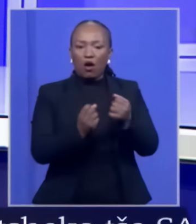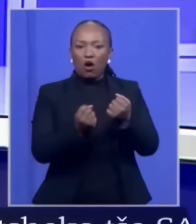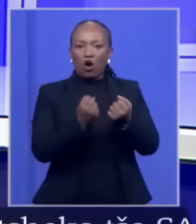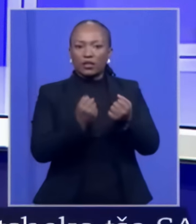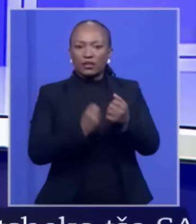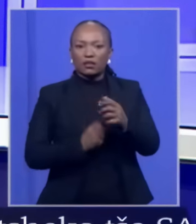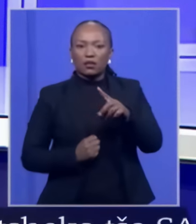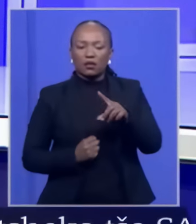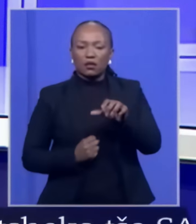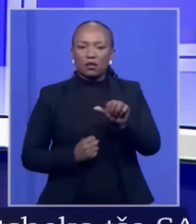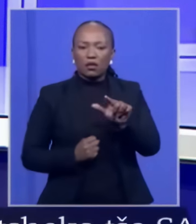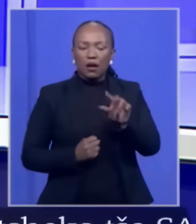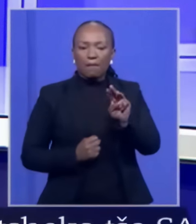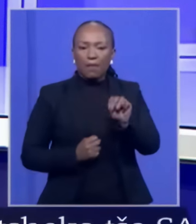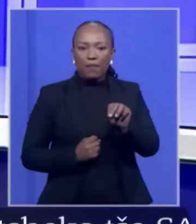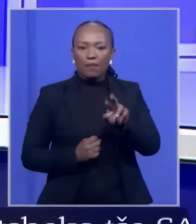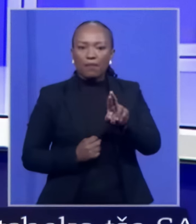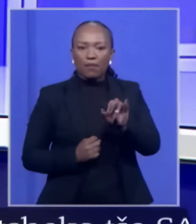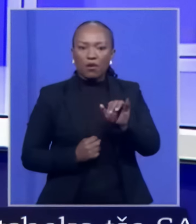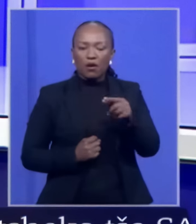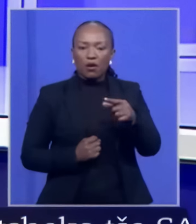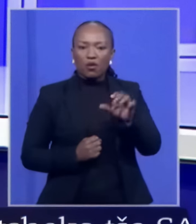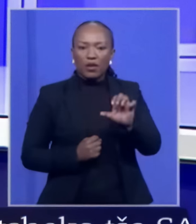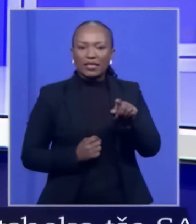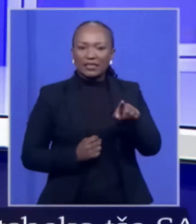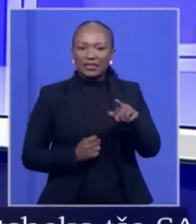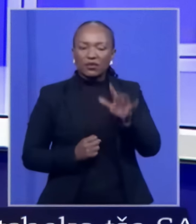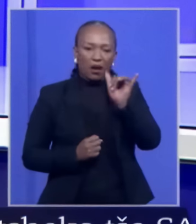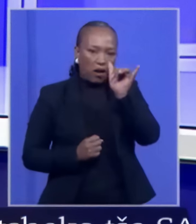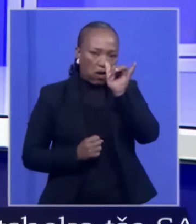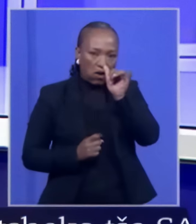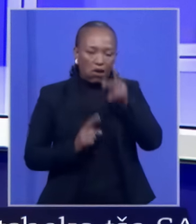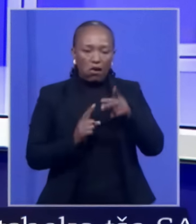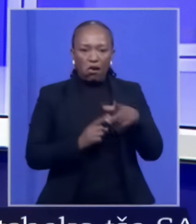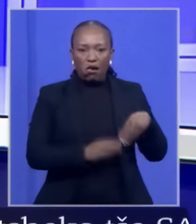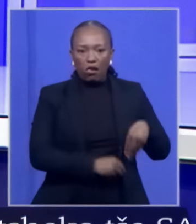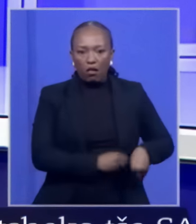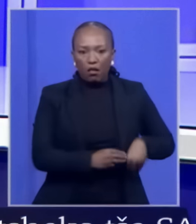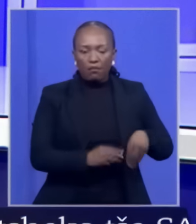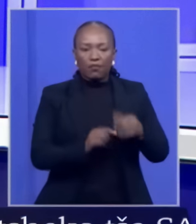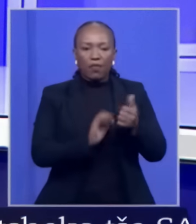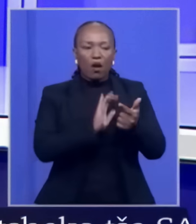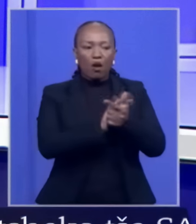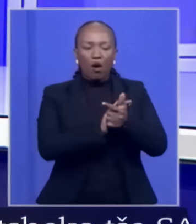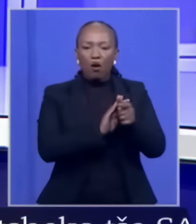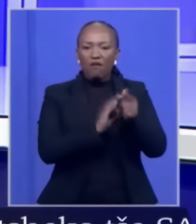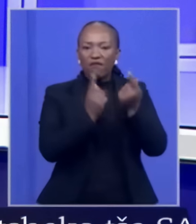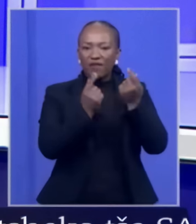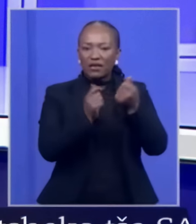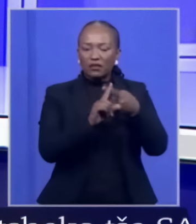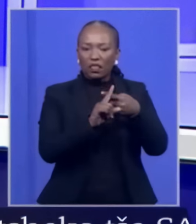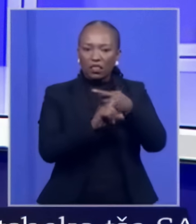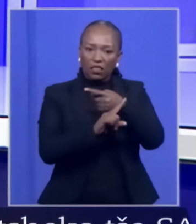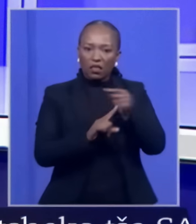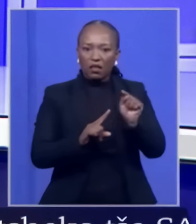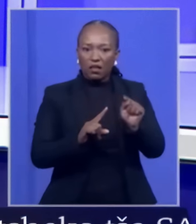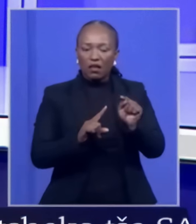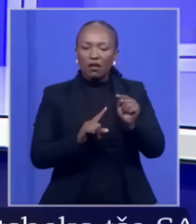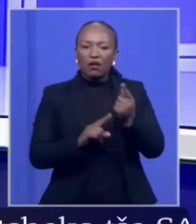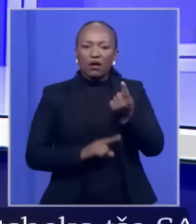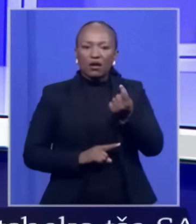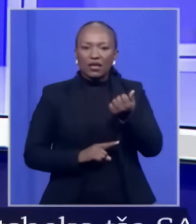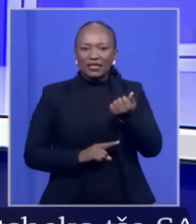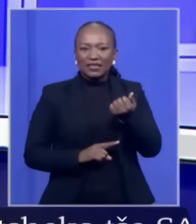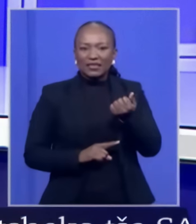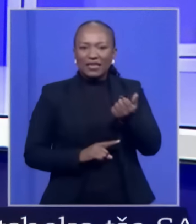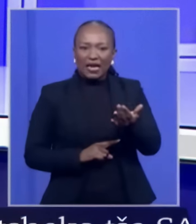Laboraro ka ditatofatšo tša bomenetša boradia le go tshela molawana wa mašeleng a setšhaba. Ditatofatšo tšeo di latela morago ga go abela tendara ya